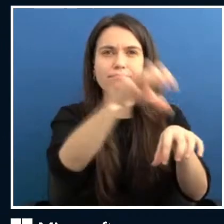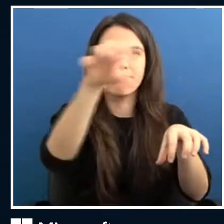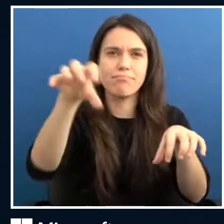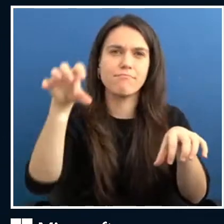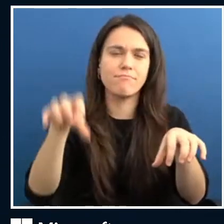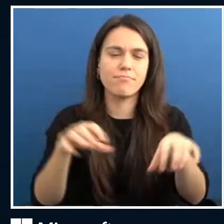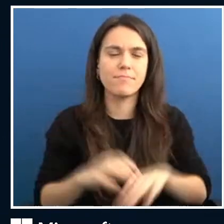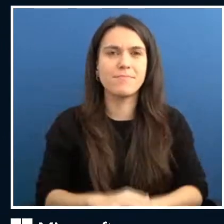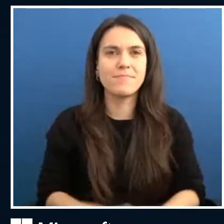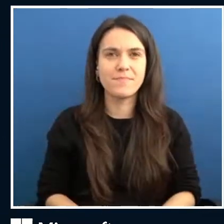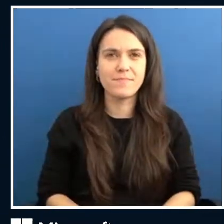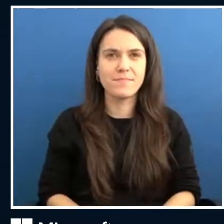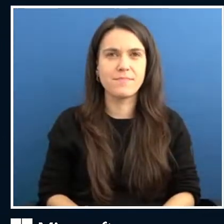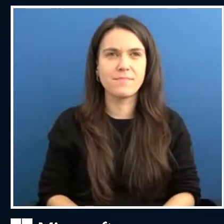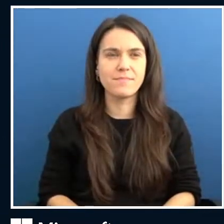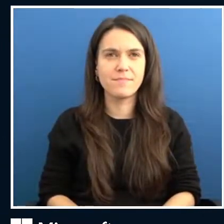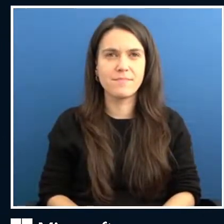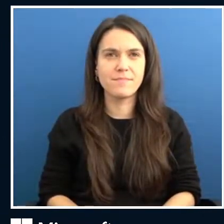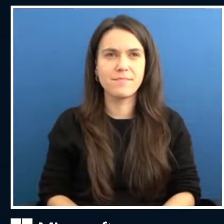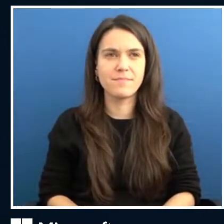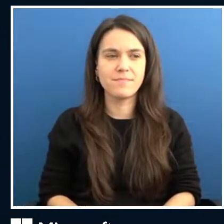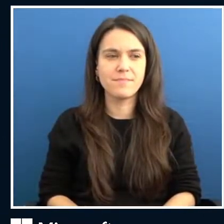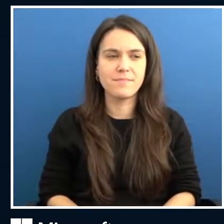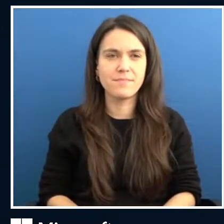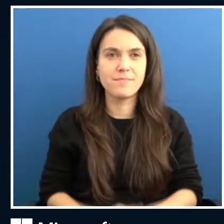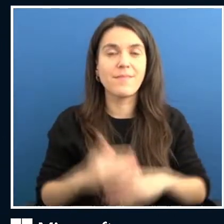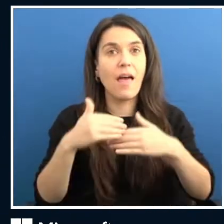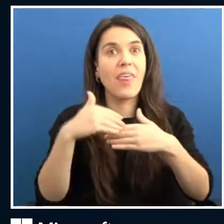we do some pooling. Usually it is